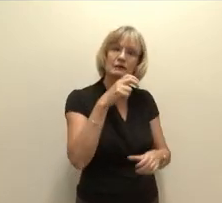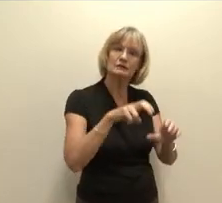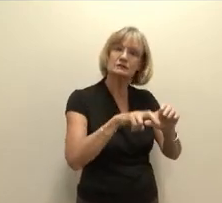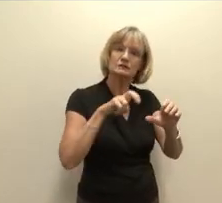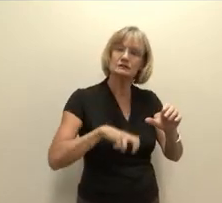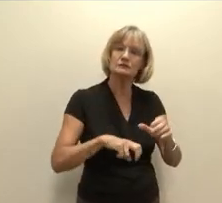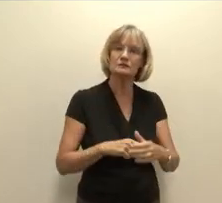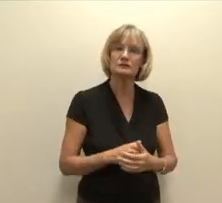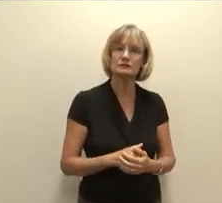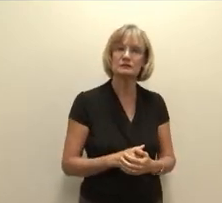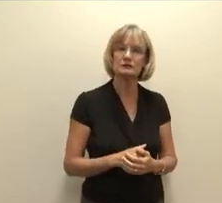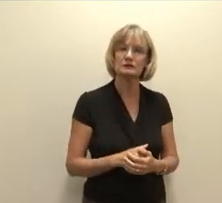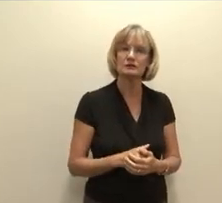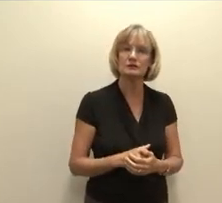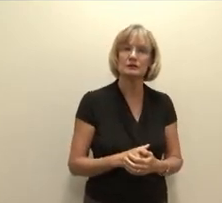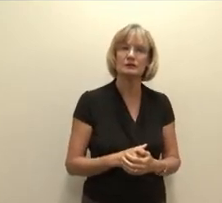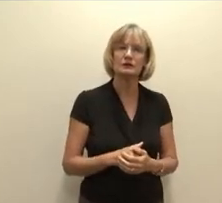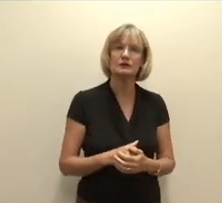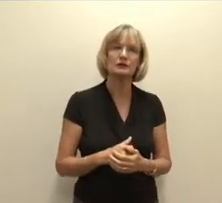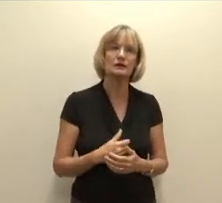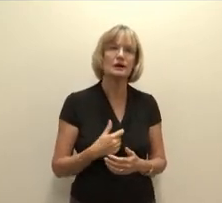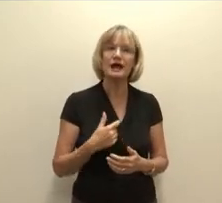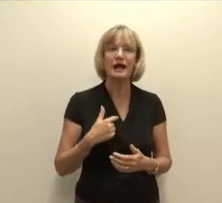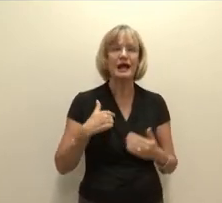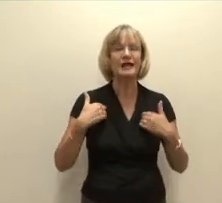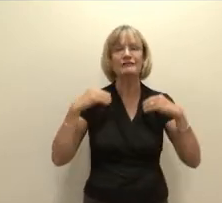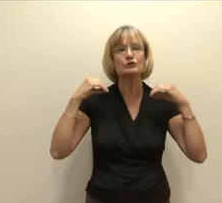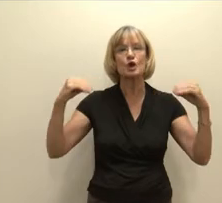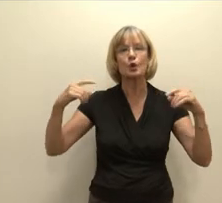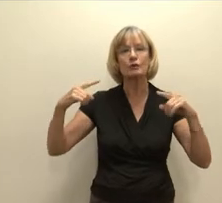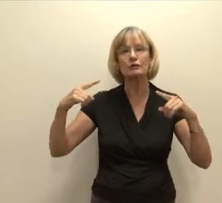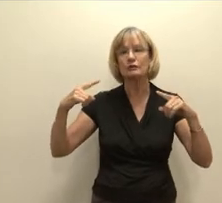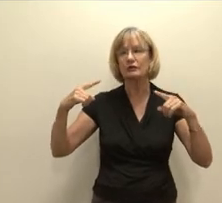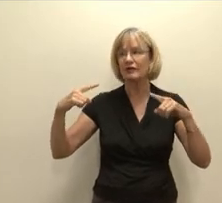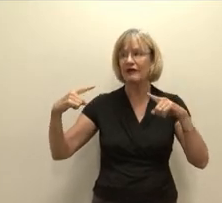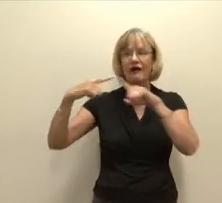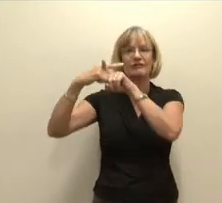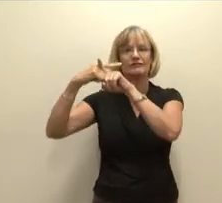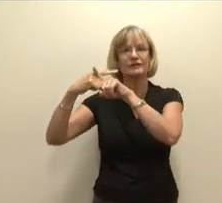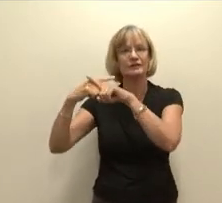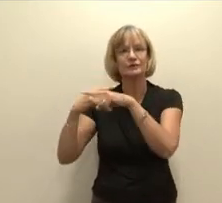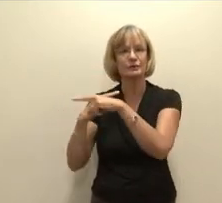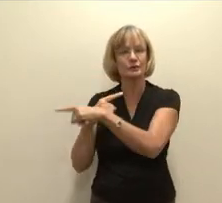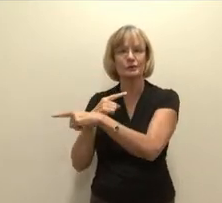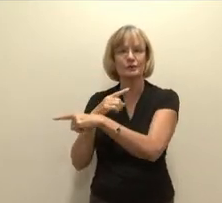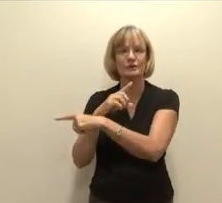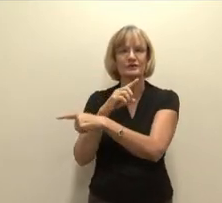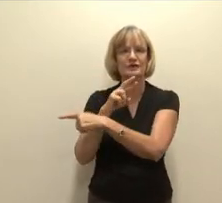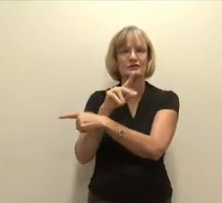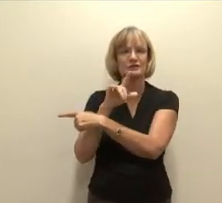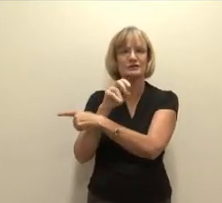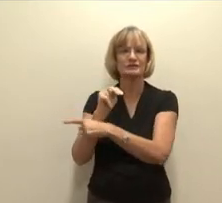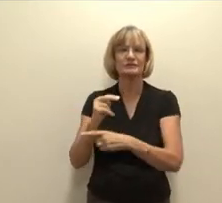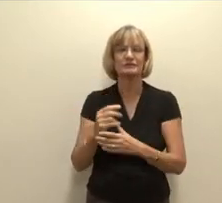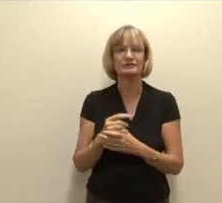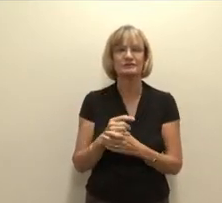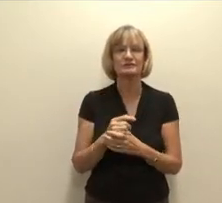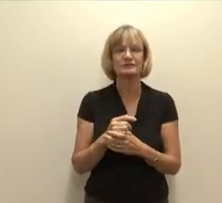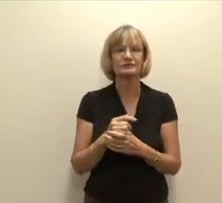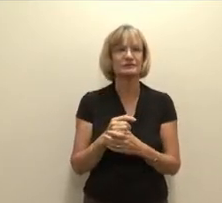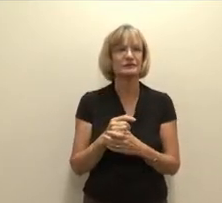myself. I do not have a conflict of interest that would merit